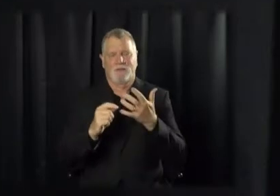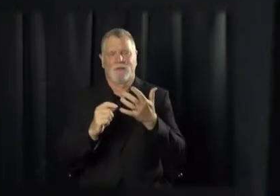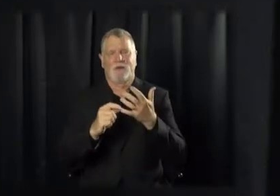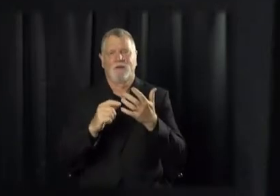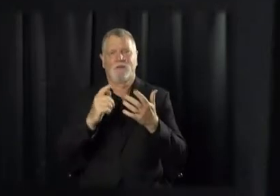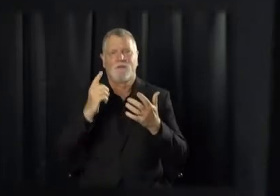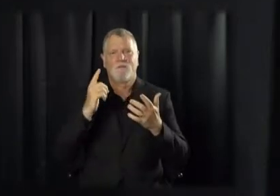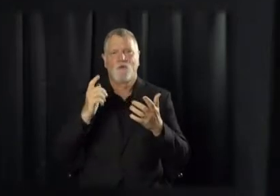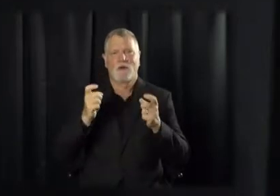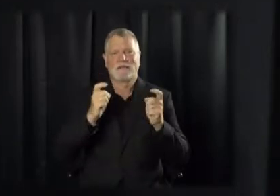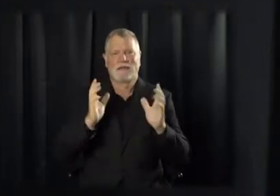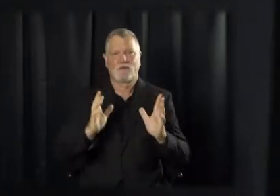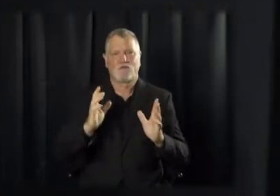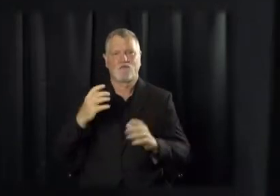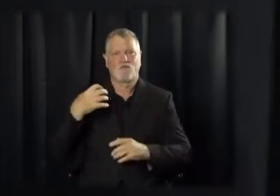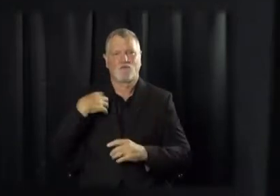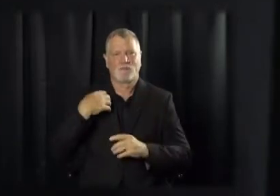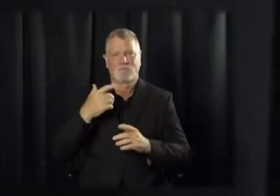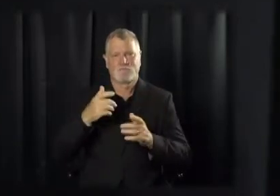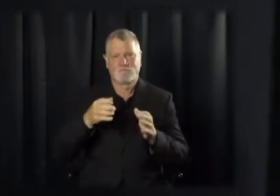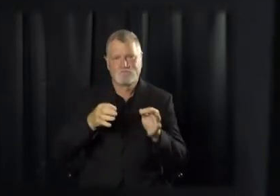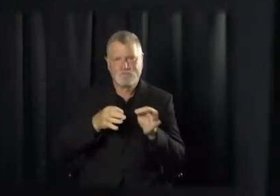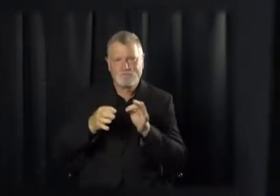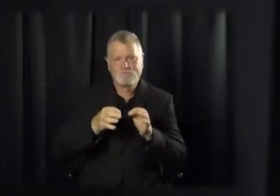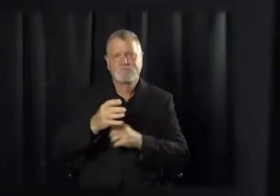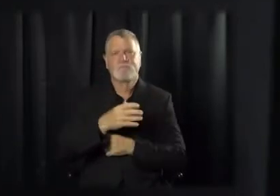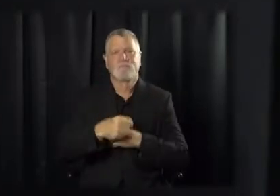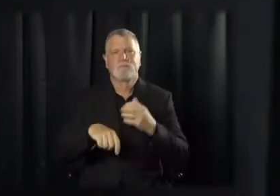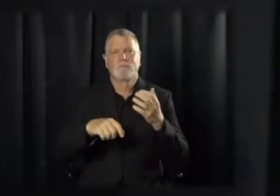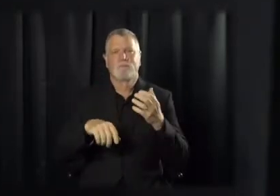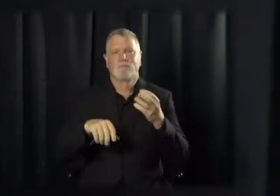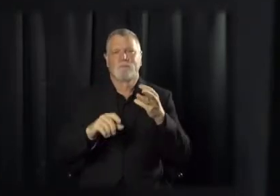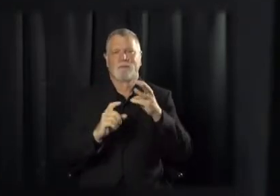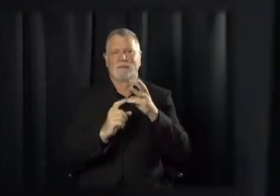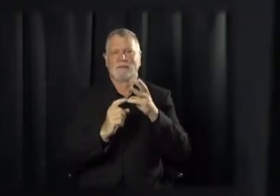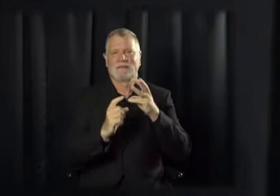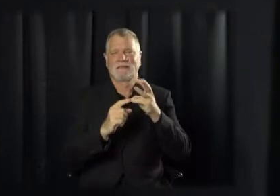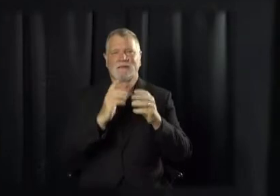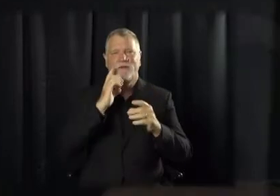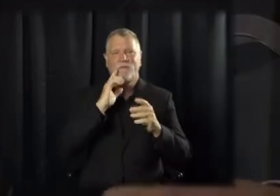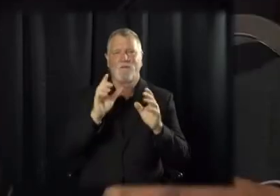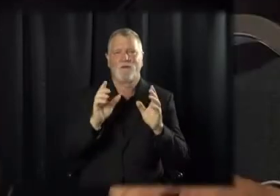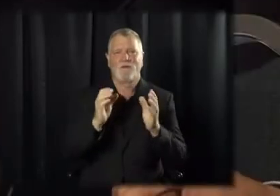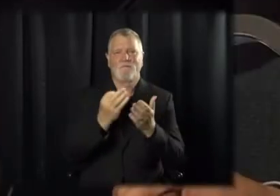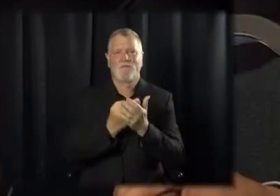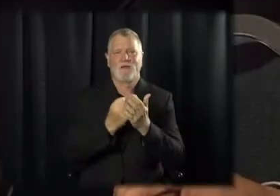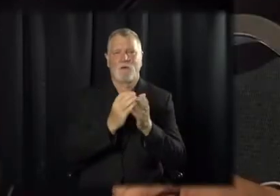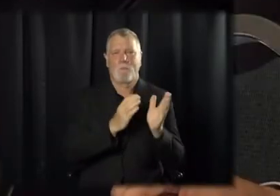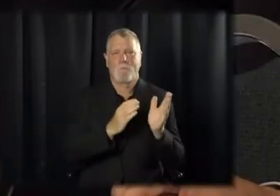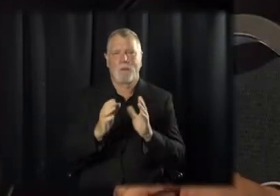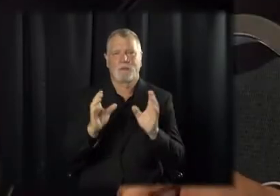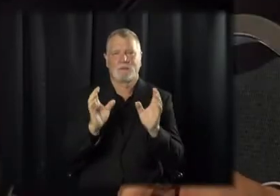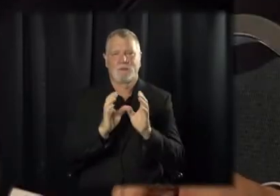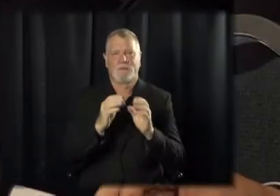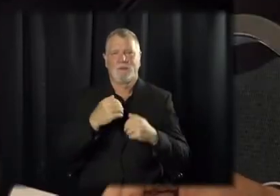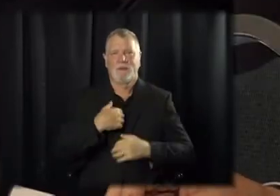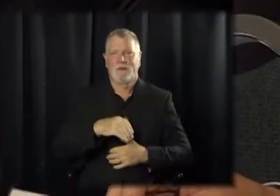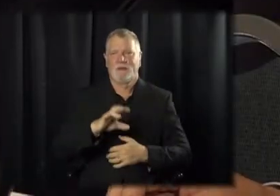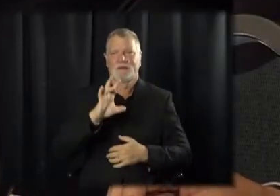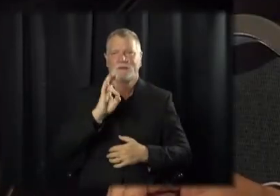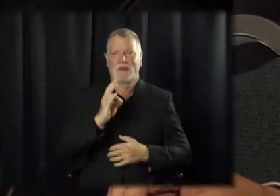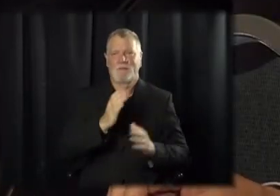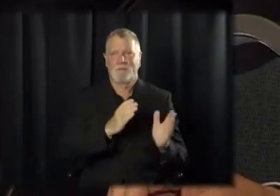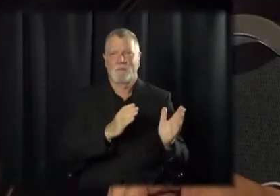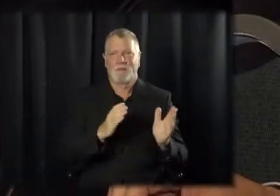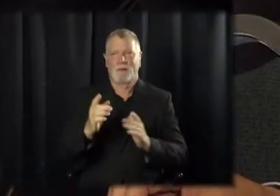our executive director. 6 is fiscal plan certifications, and we will have 7 fiscal